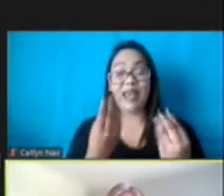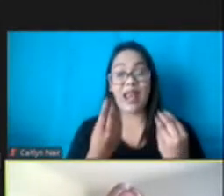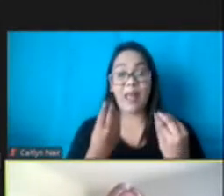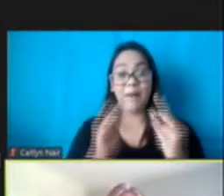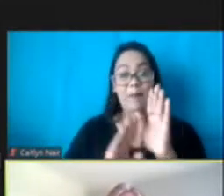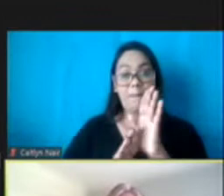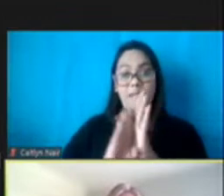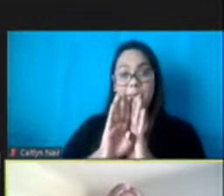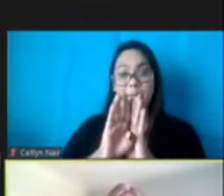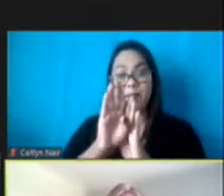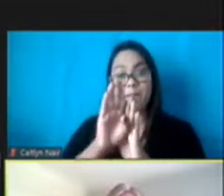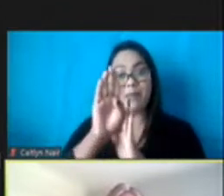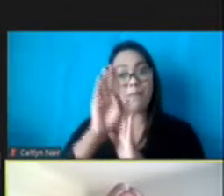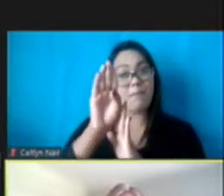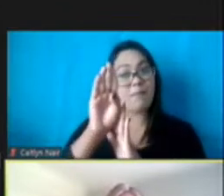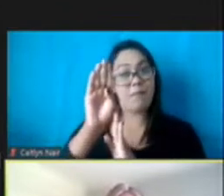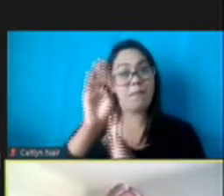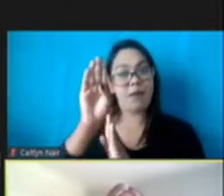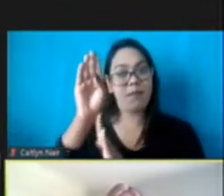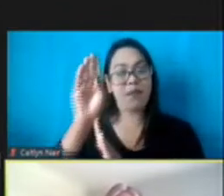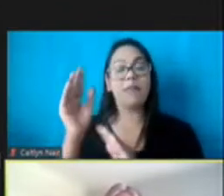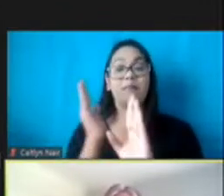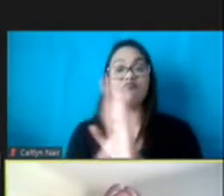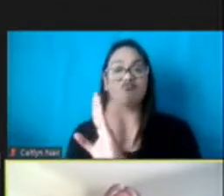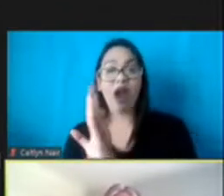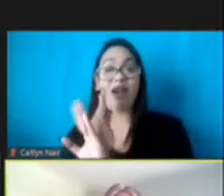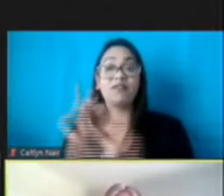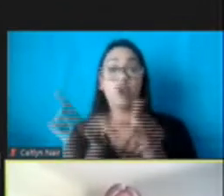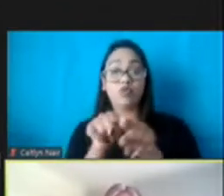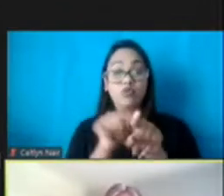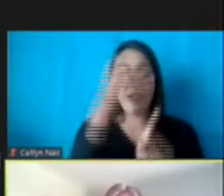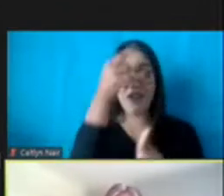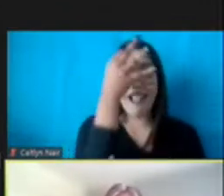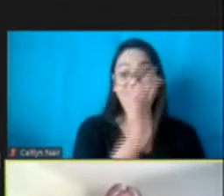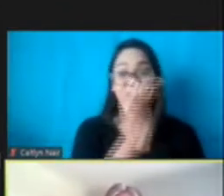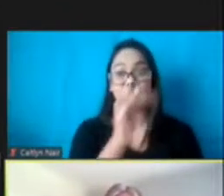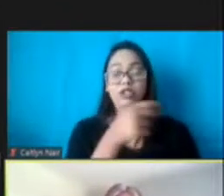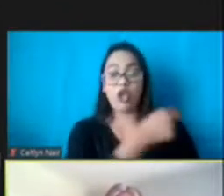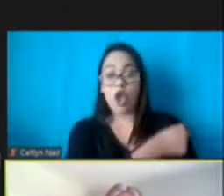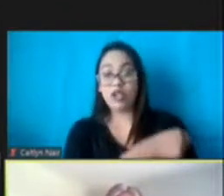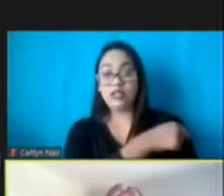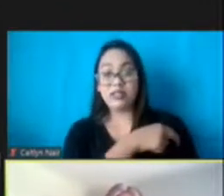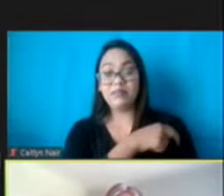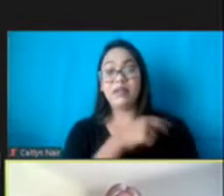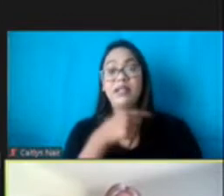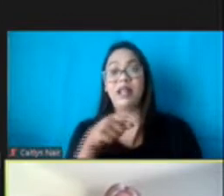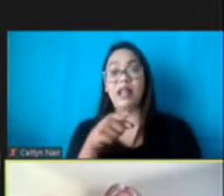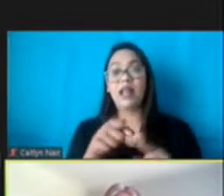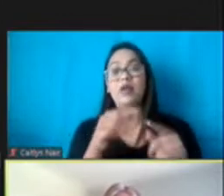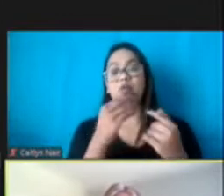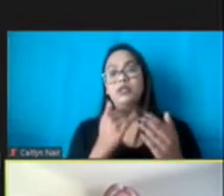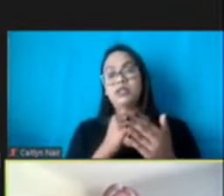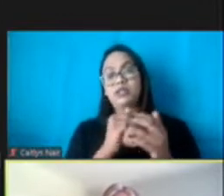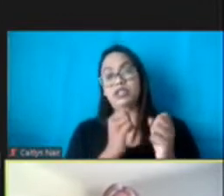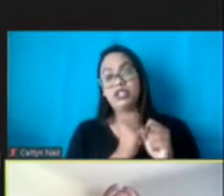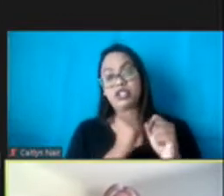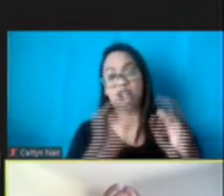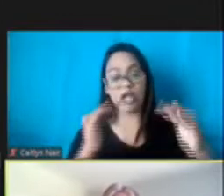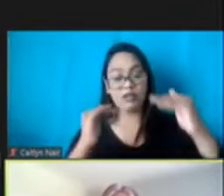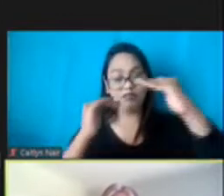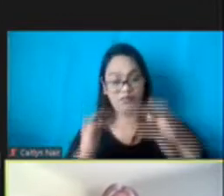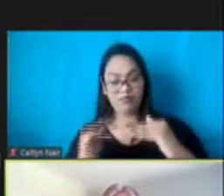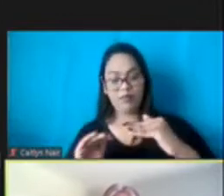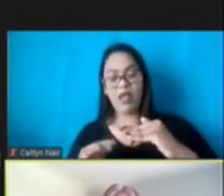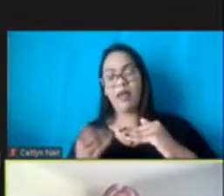hospitalizations in both the public and private sector, but we are coming off this very, very low base compared to the